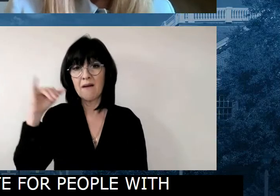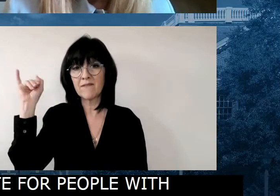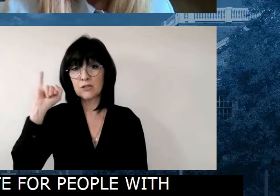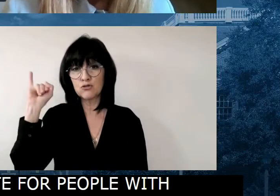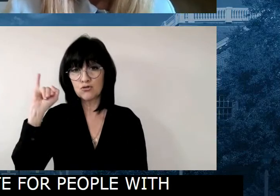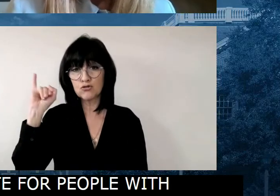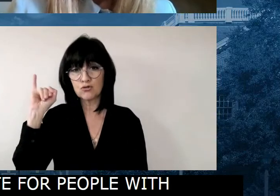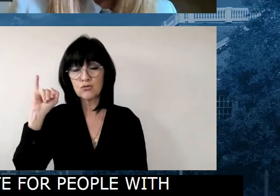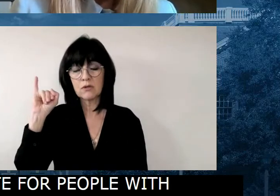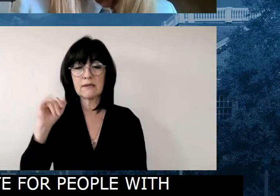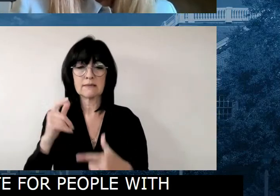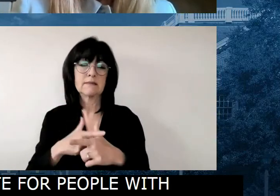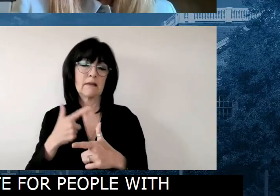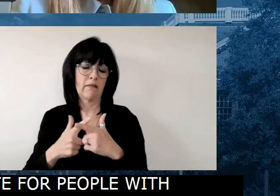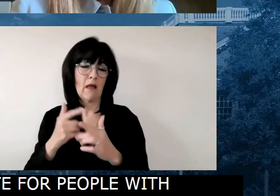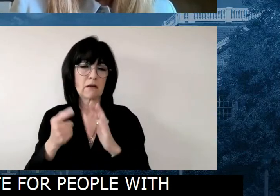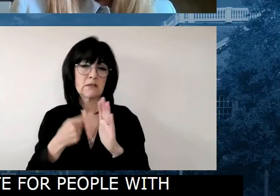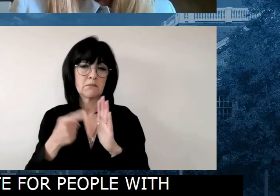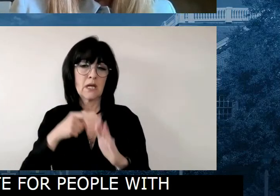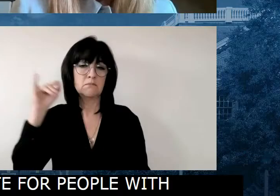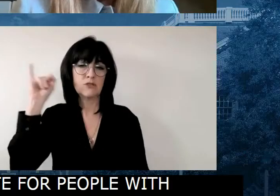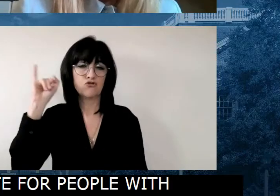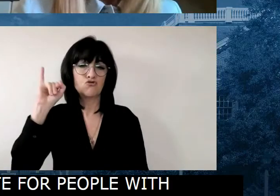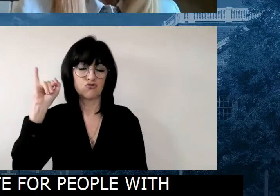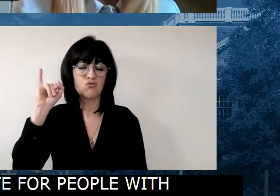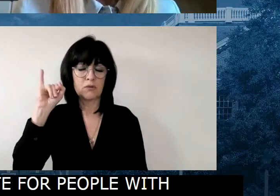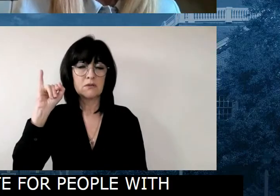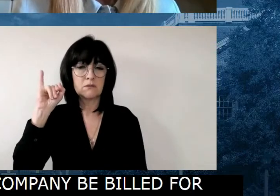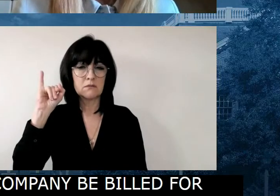the administration costs.